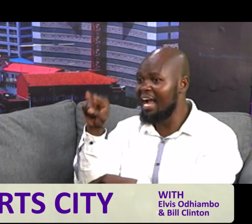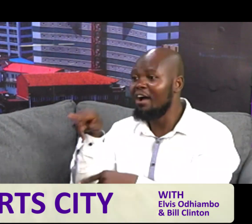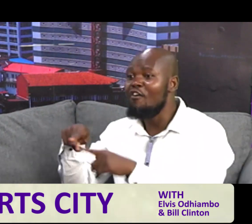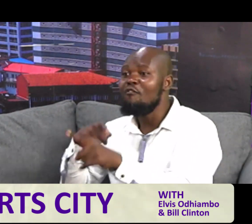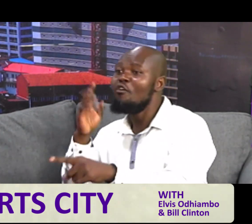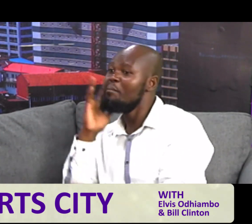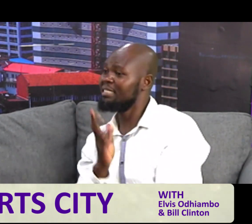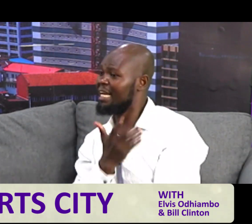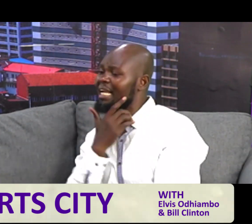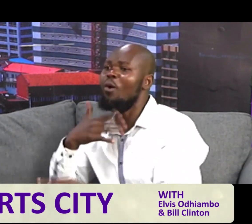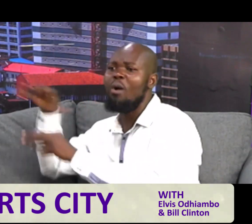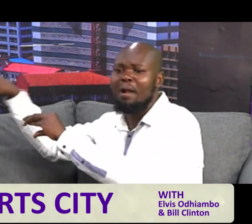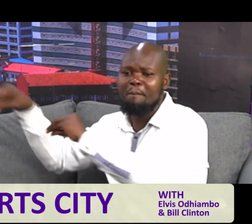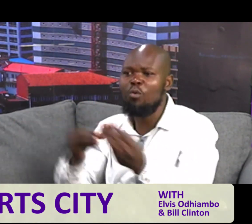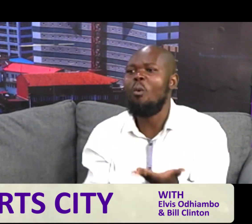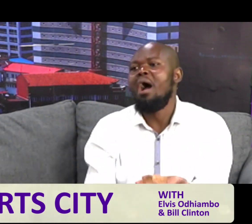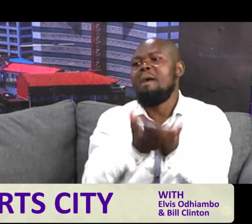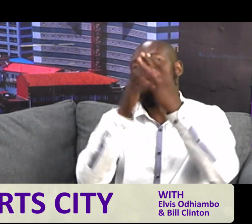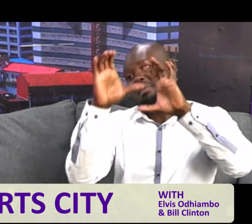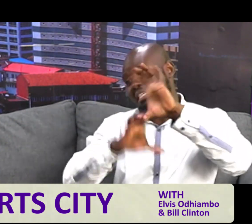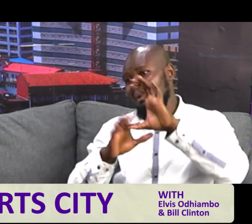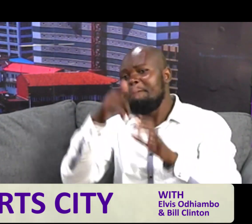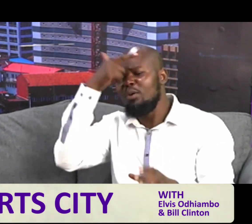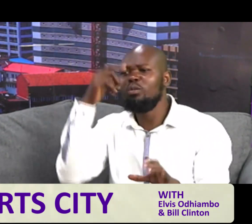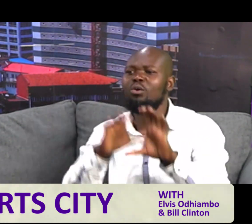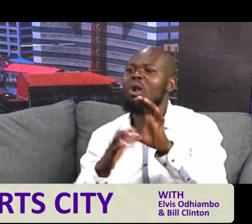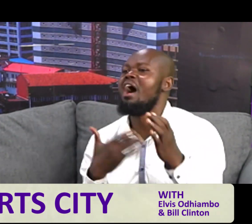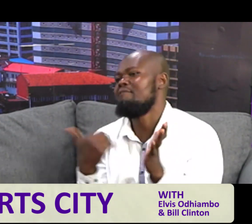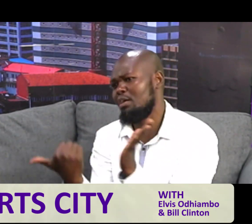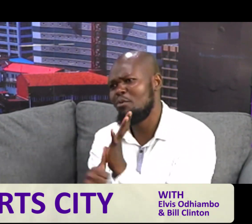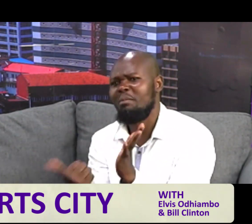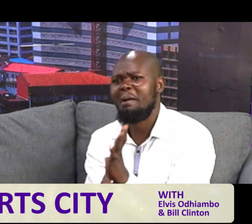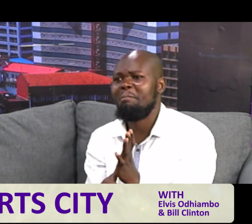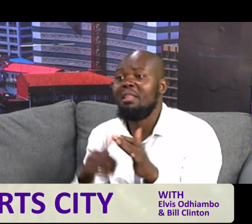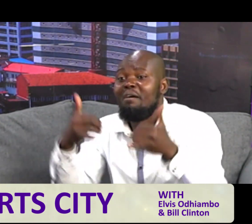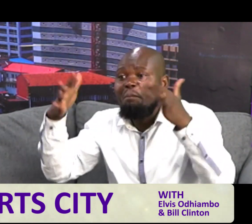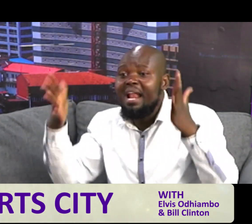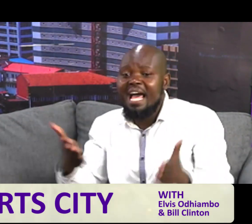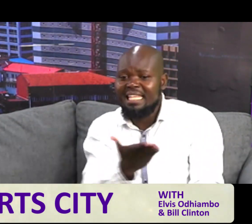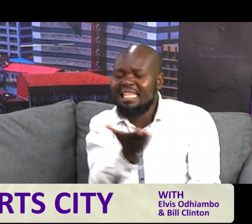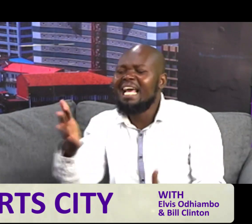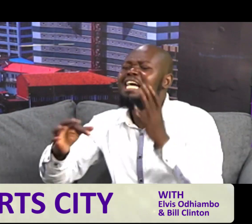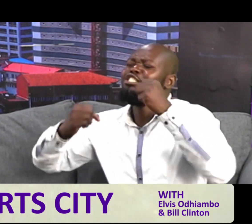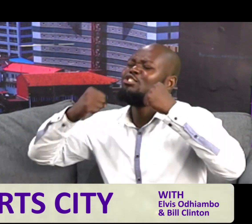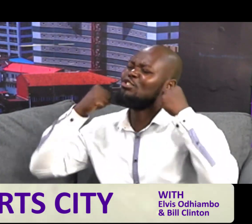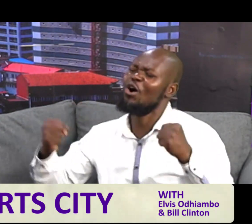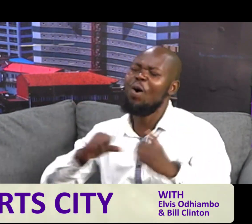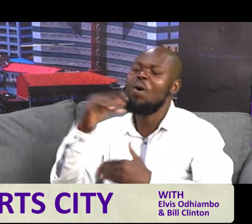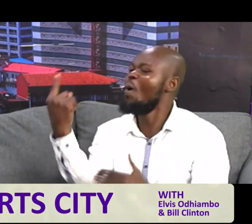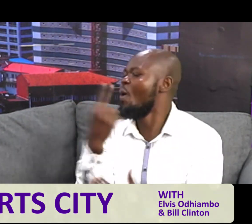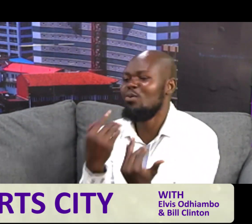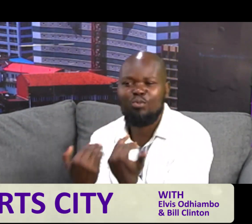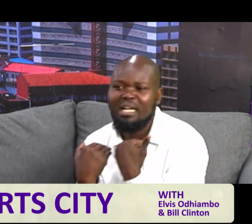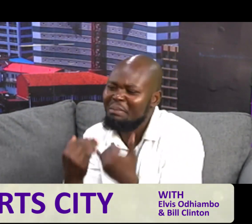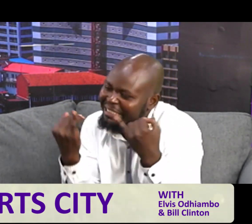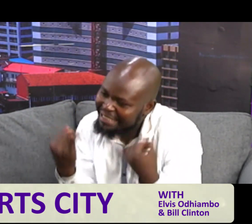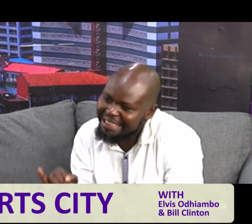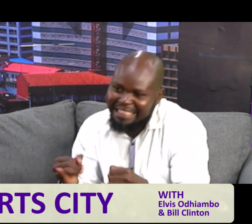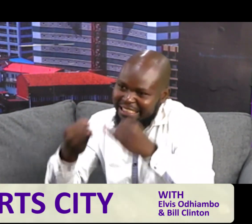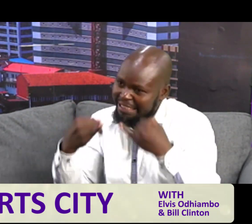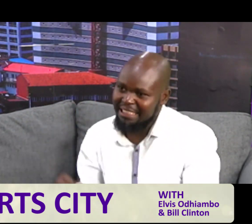going on the left, the person scoring was using the right. So I feel like Chelsea have a very big